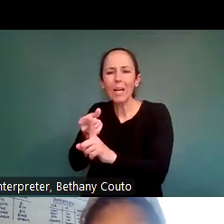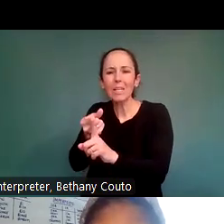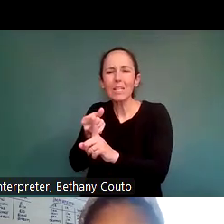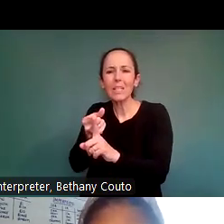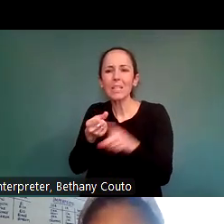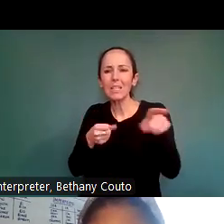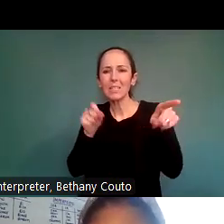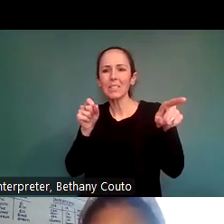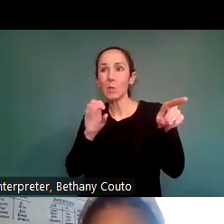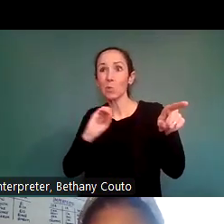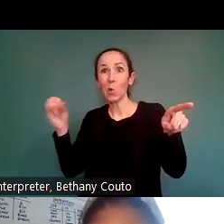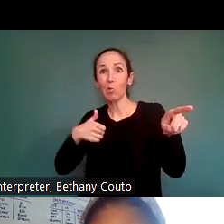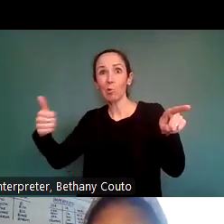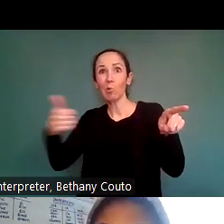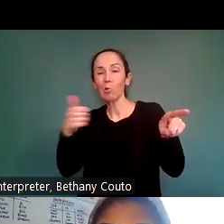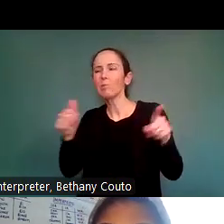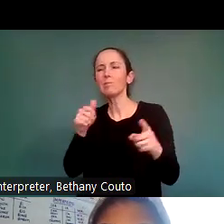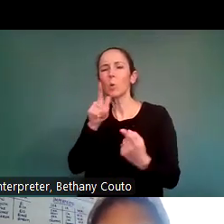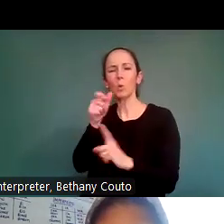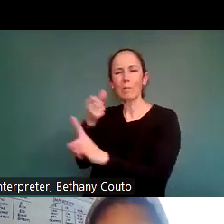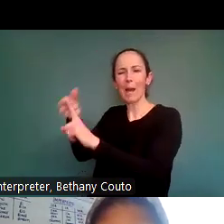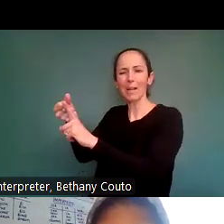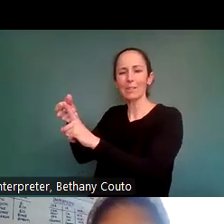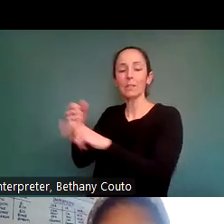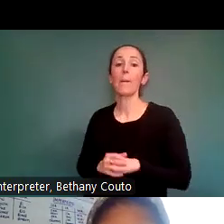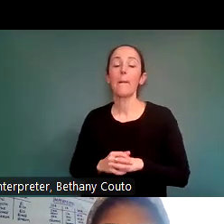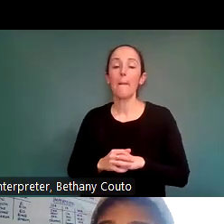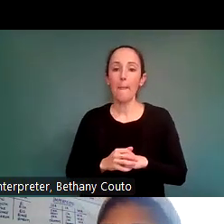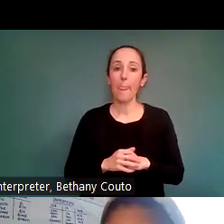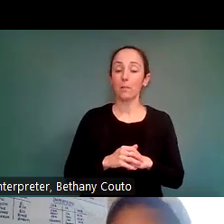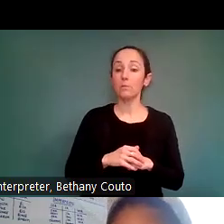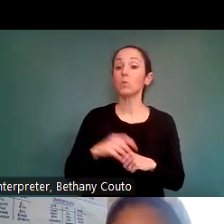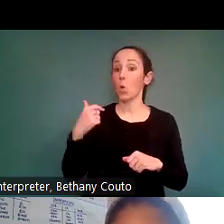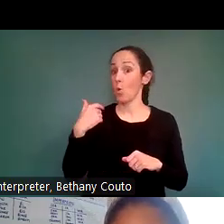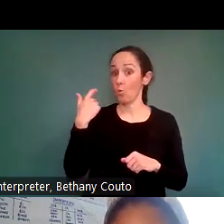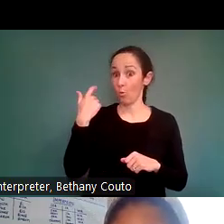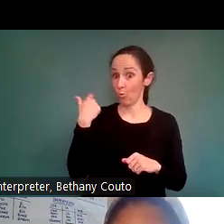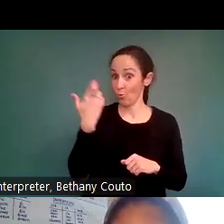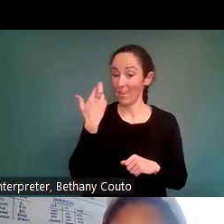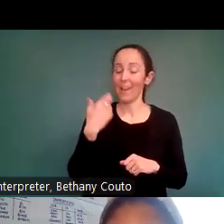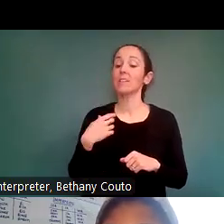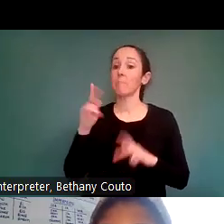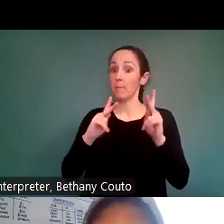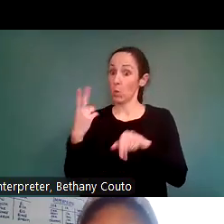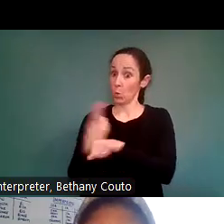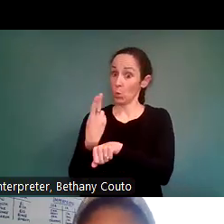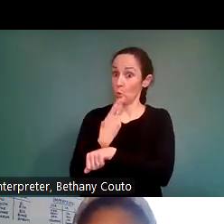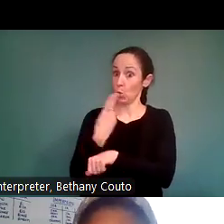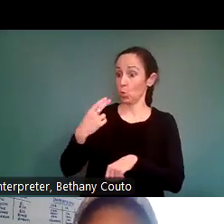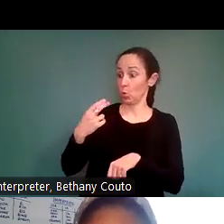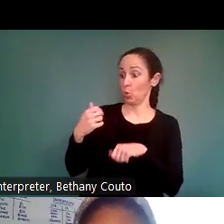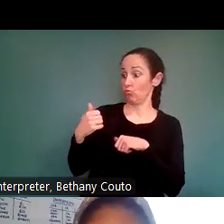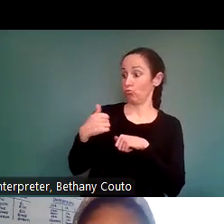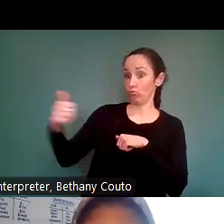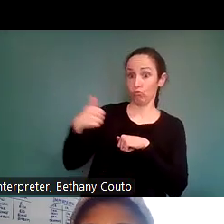things that the Mass Inc. polling group found is that when you compare transit ridership in Massachusetts to the Massachusetts